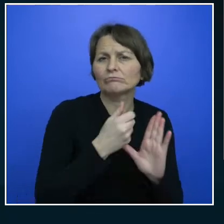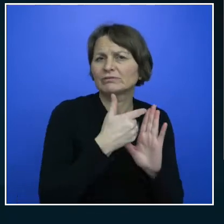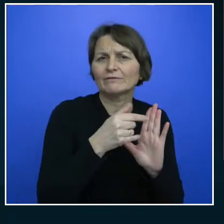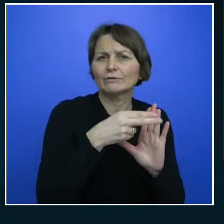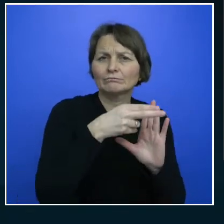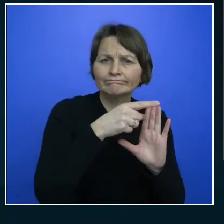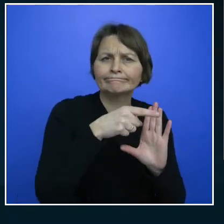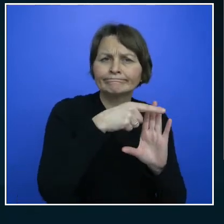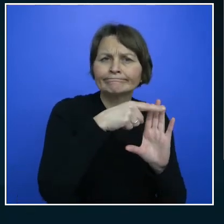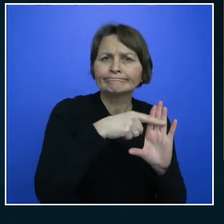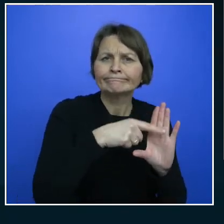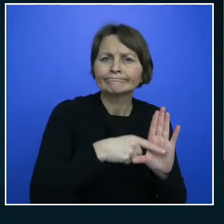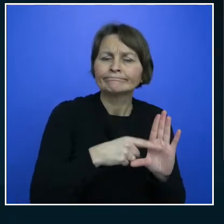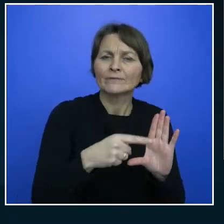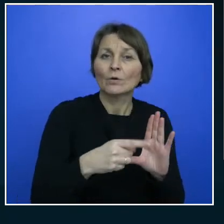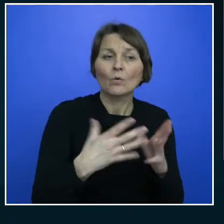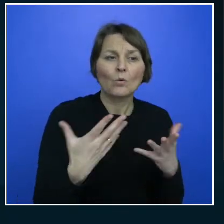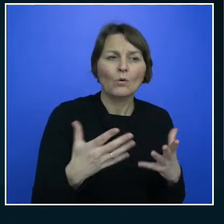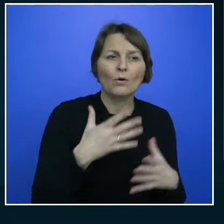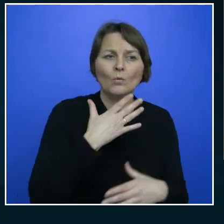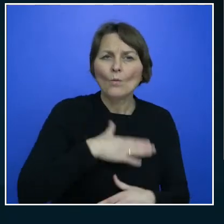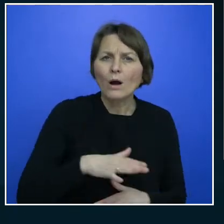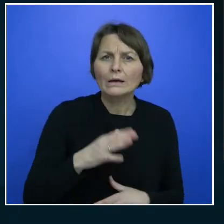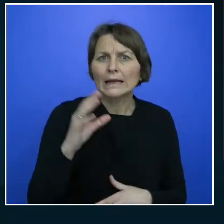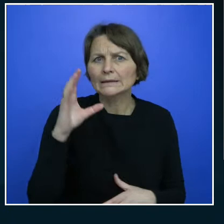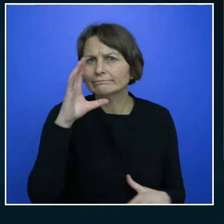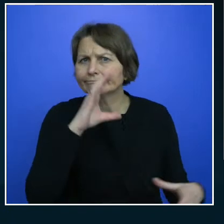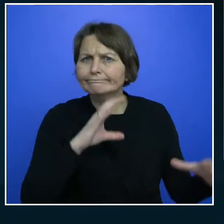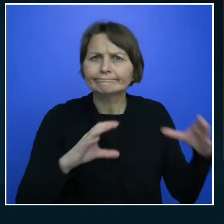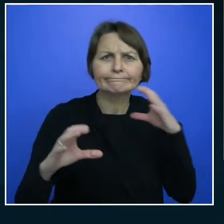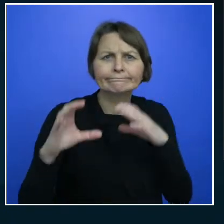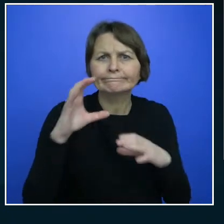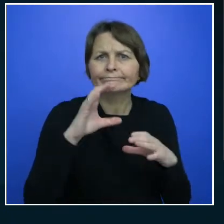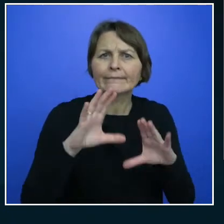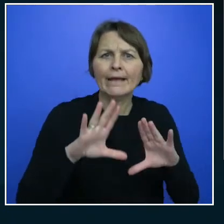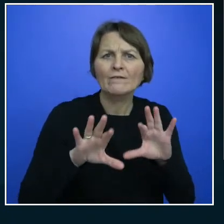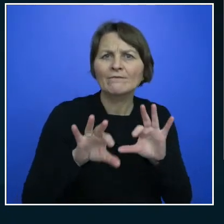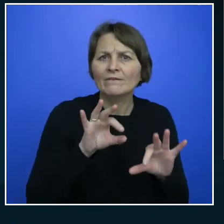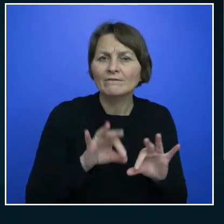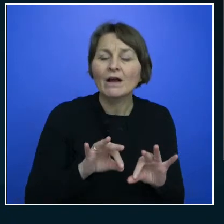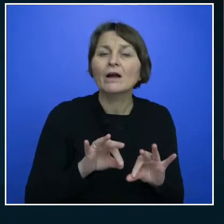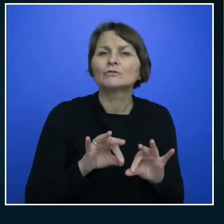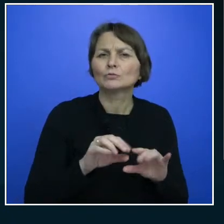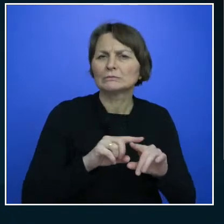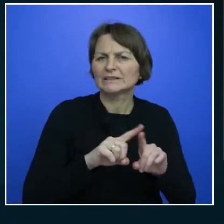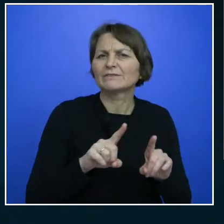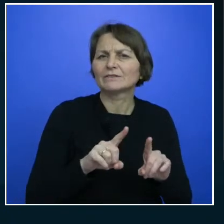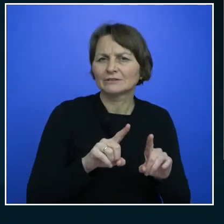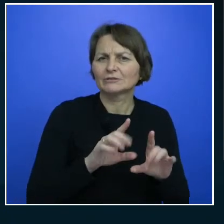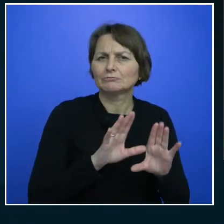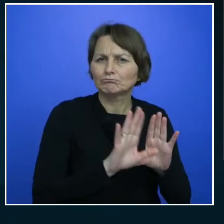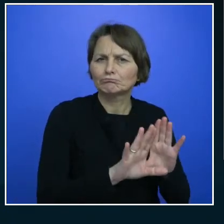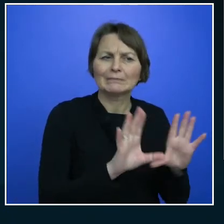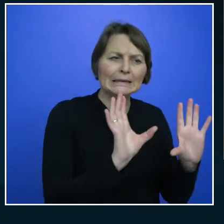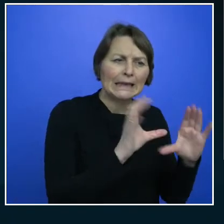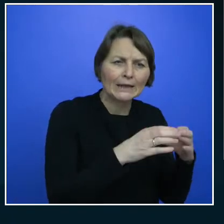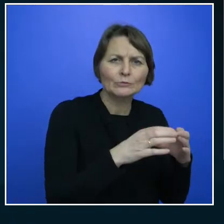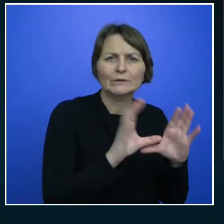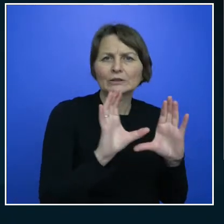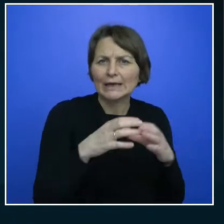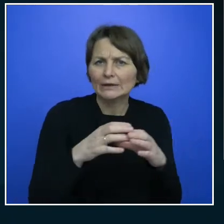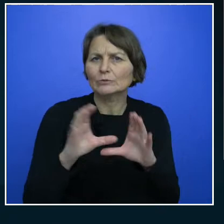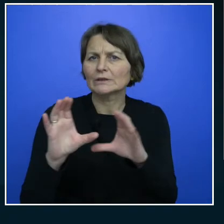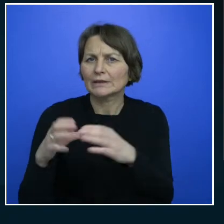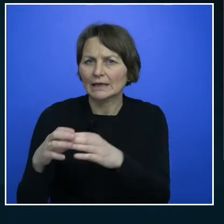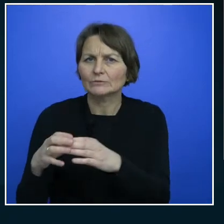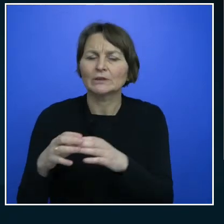with search engines. You can do categories, so you get categories, and then you have